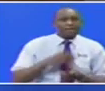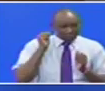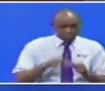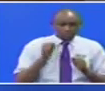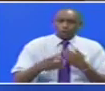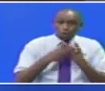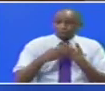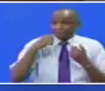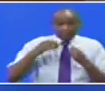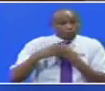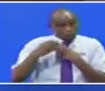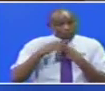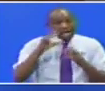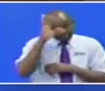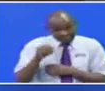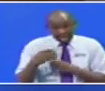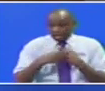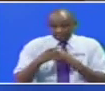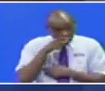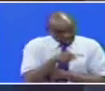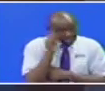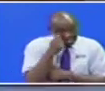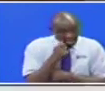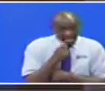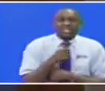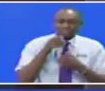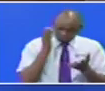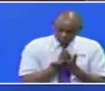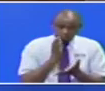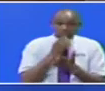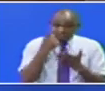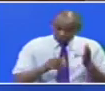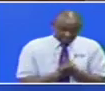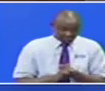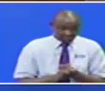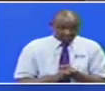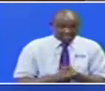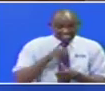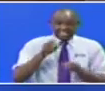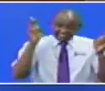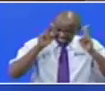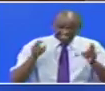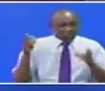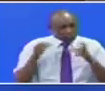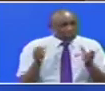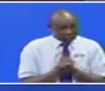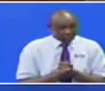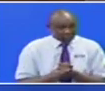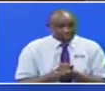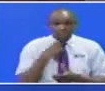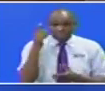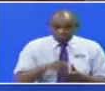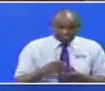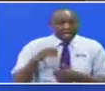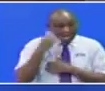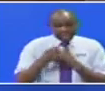copied not only in the African continent but around the world, proving that in today's international community there are